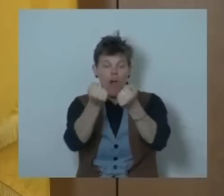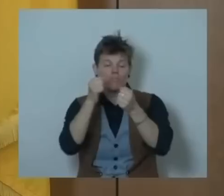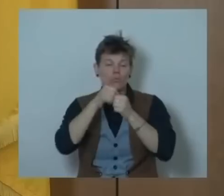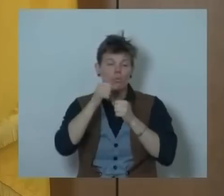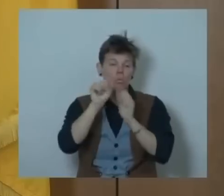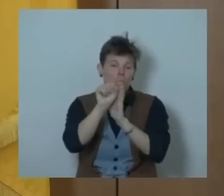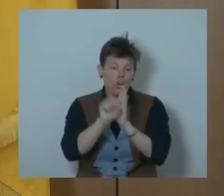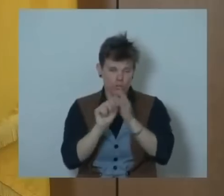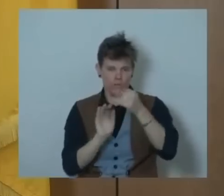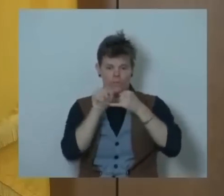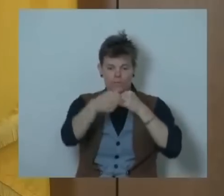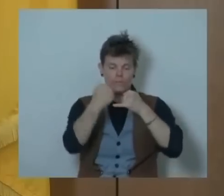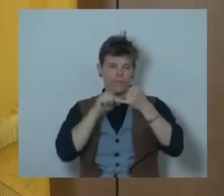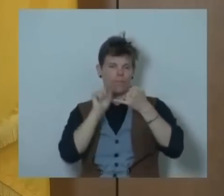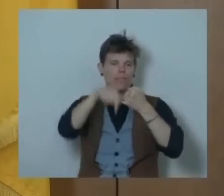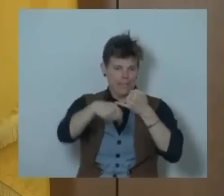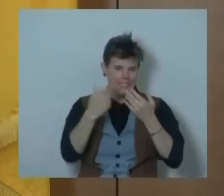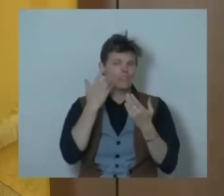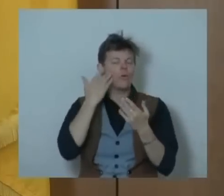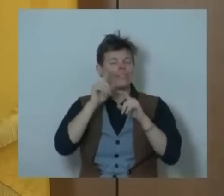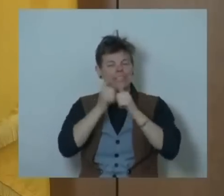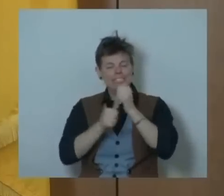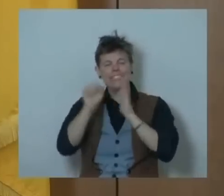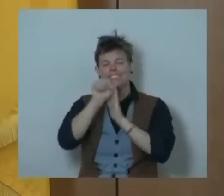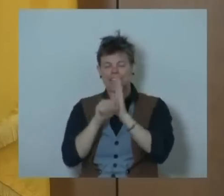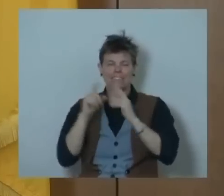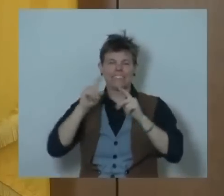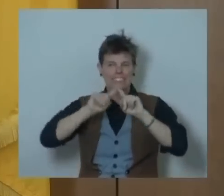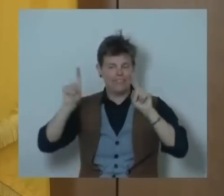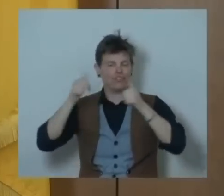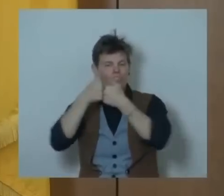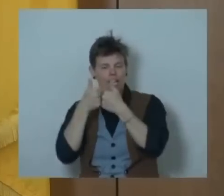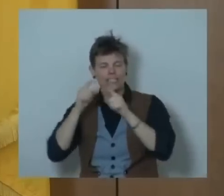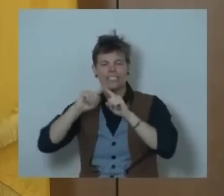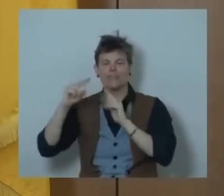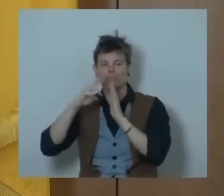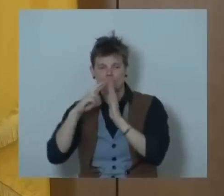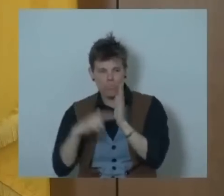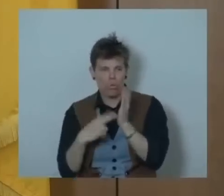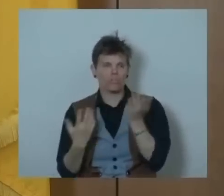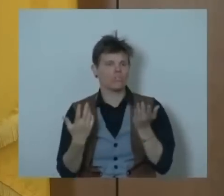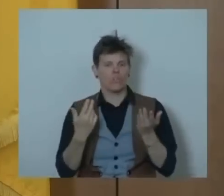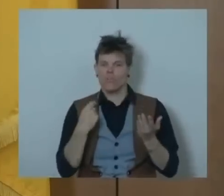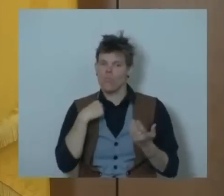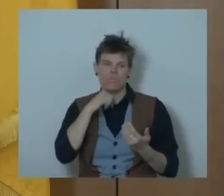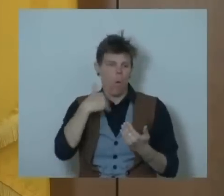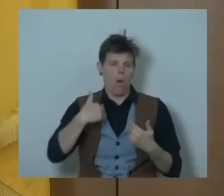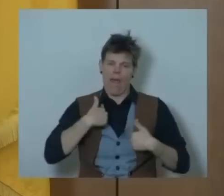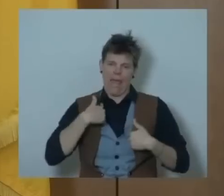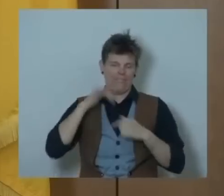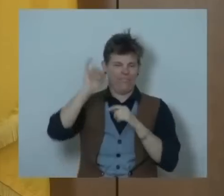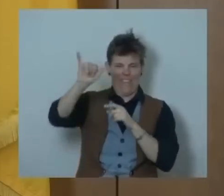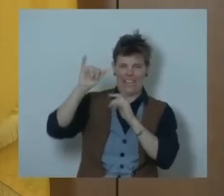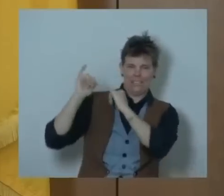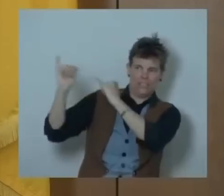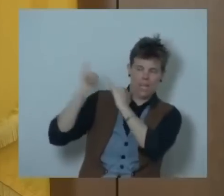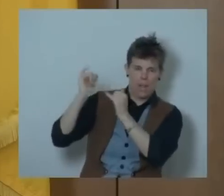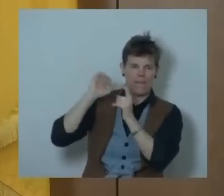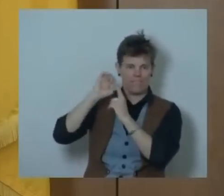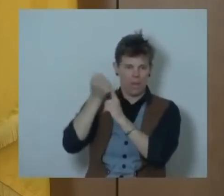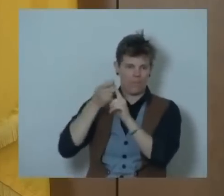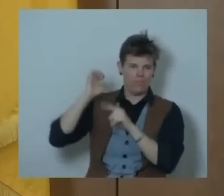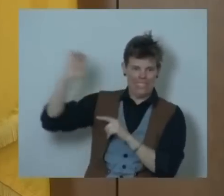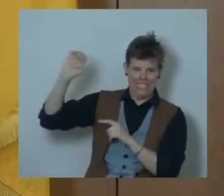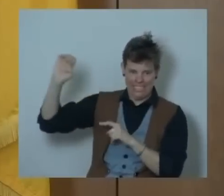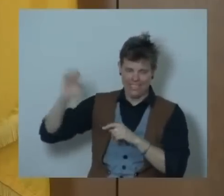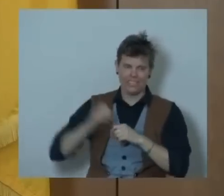interesting challenges in another state. Now, we don't quite have the same environment, although we do have people traveling between Texas and New